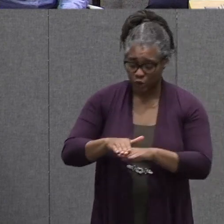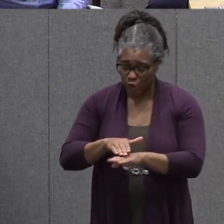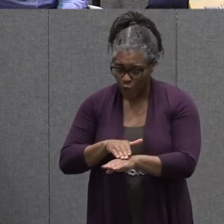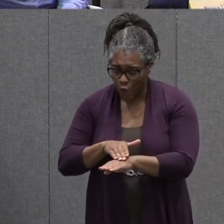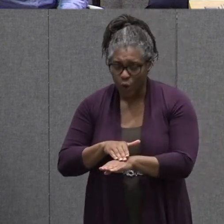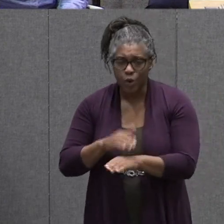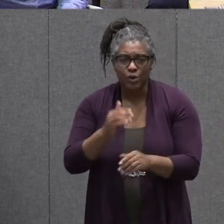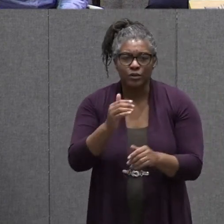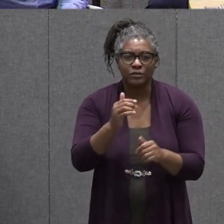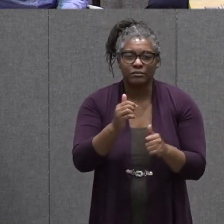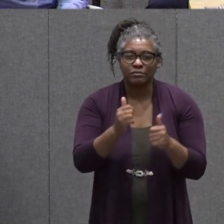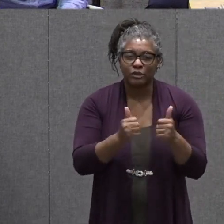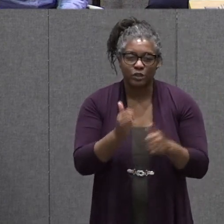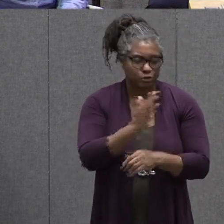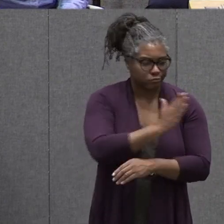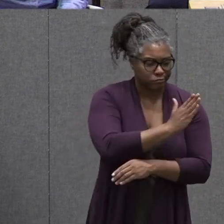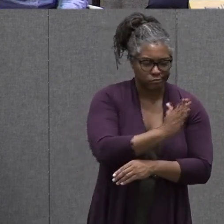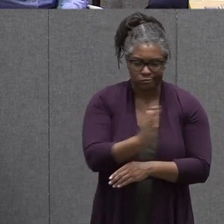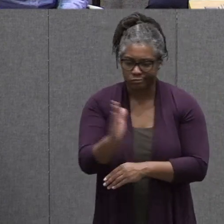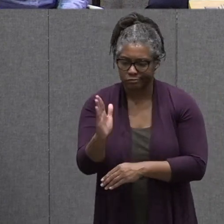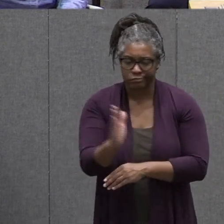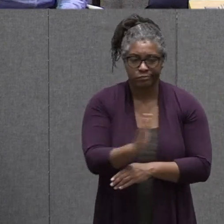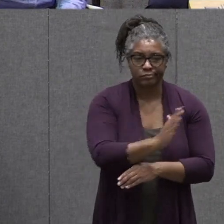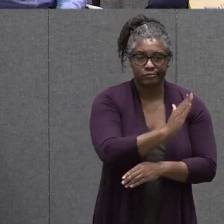heard me doing some different tempos, like